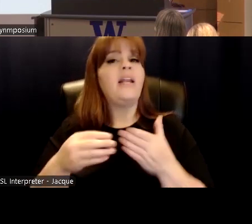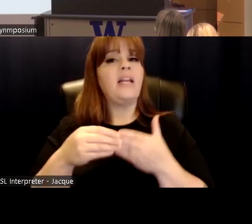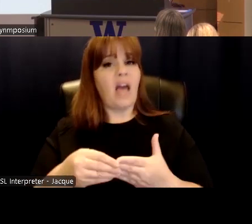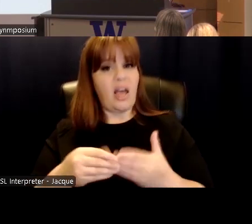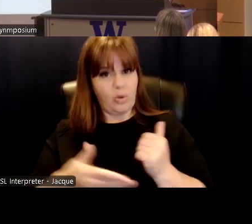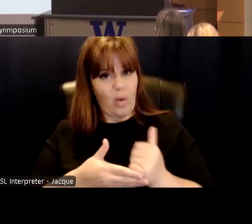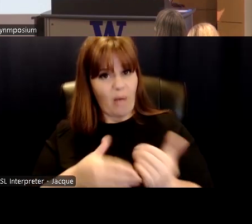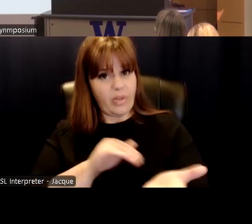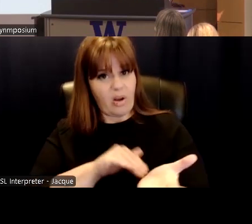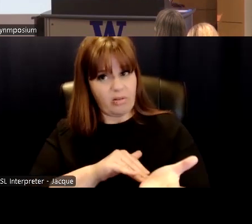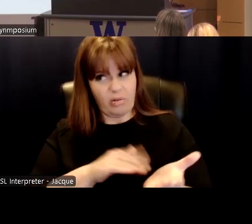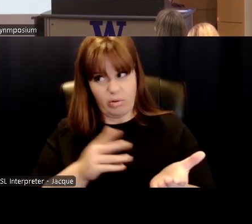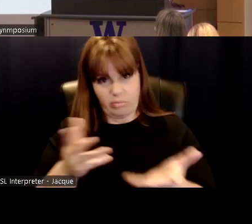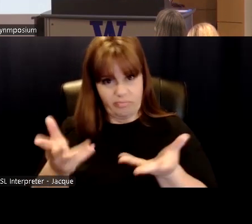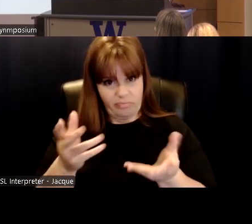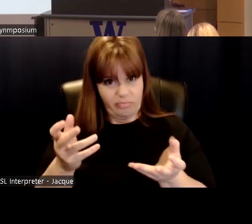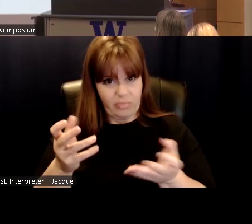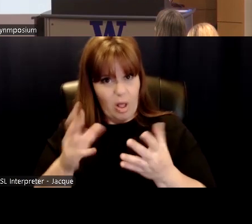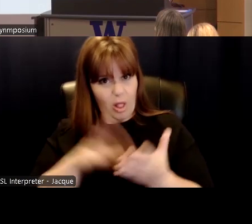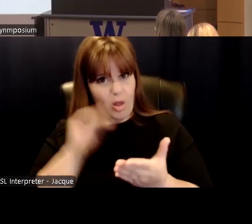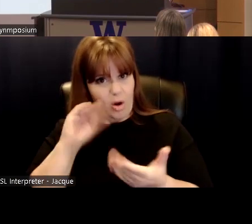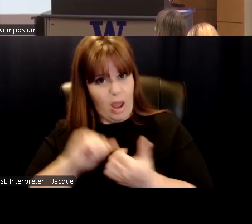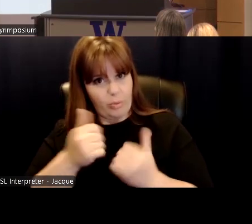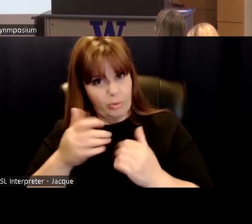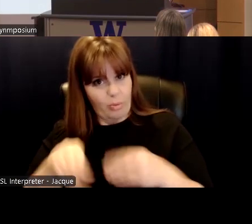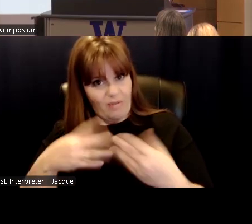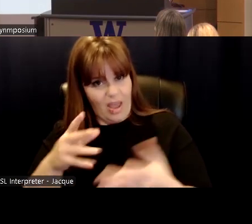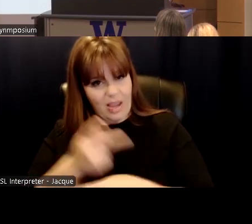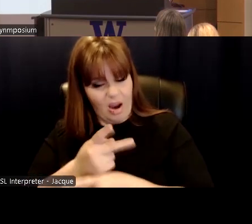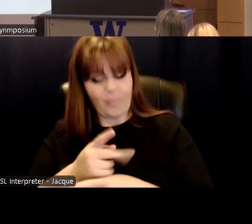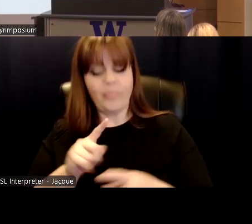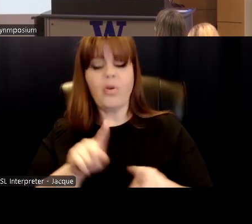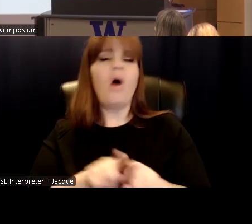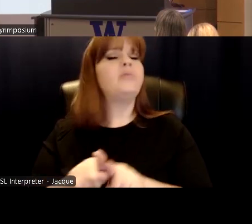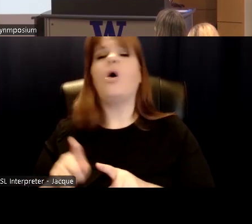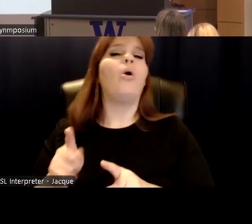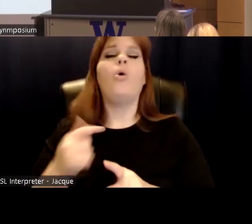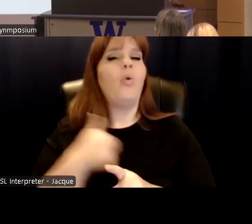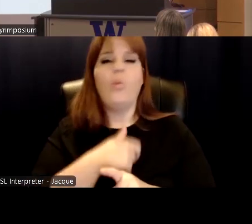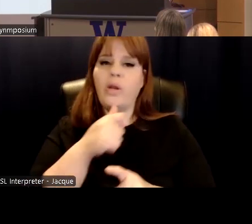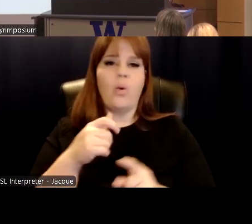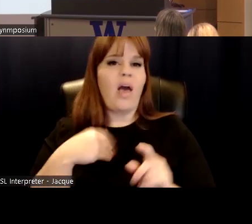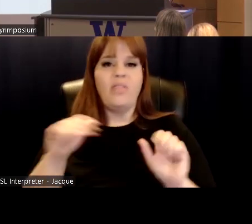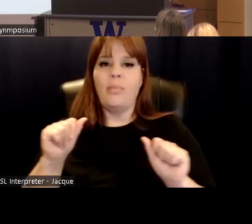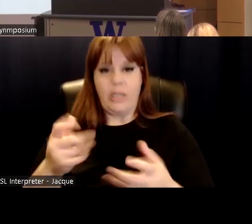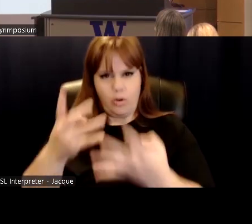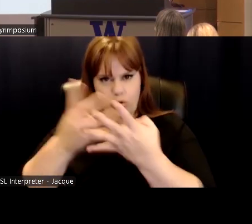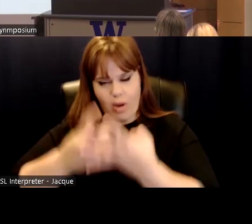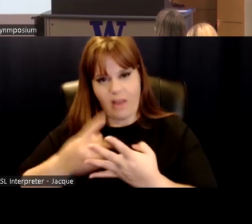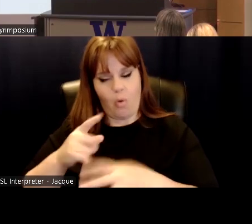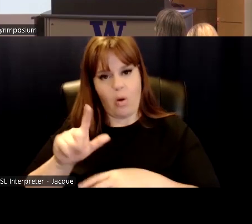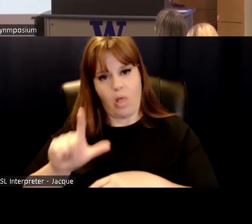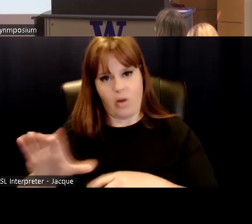care physician. And then primary care physicians also mention we don't have the capacity to screen for long COVID. We already have a very busy